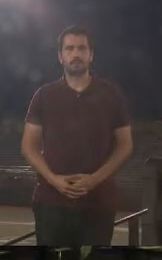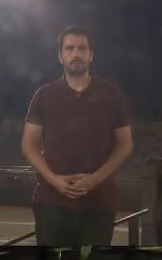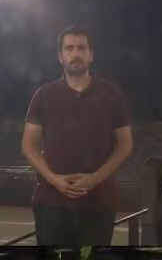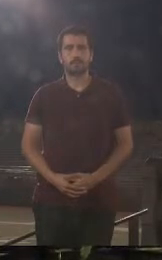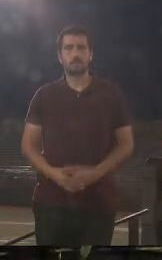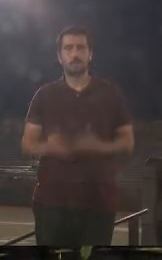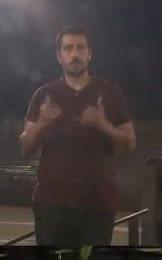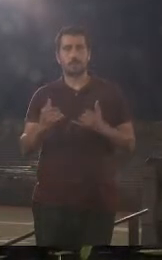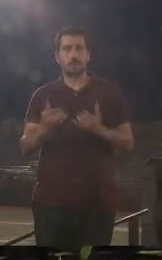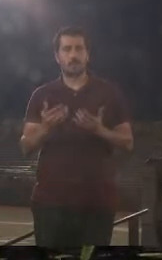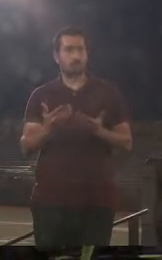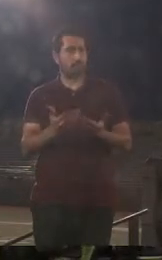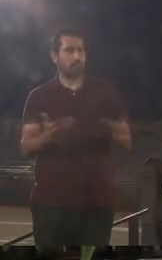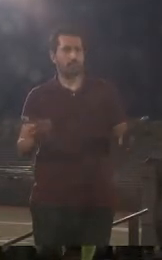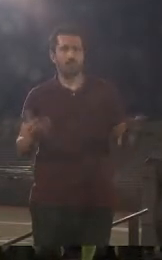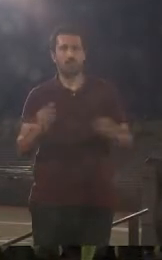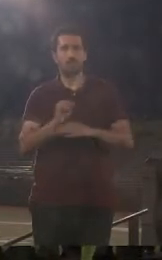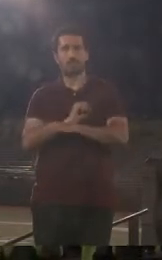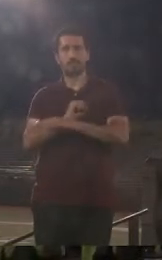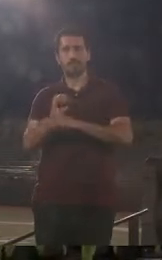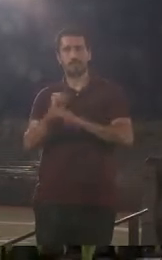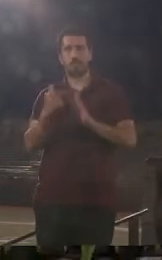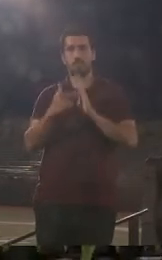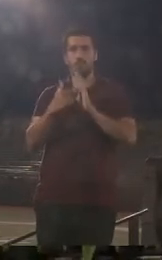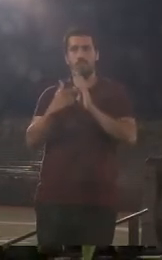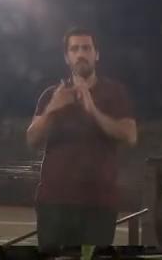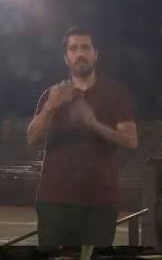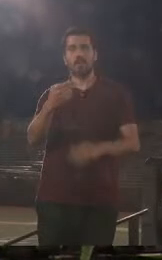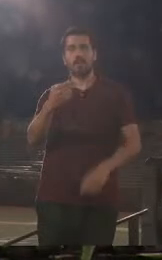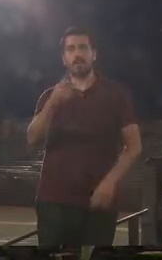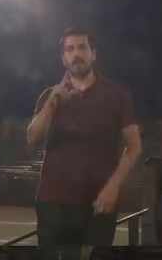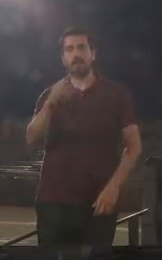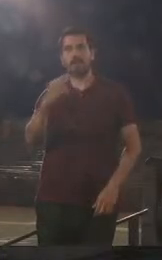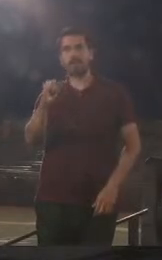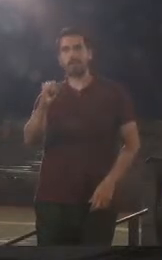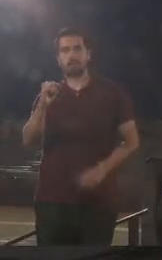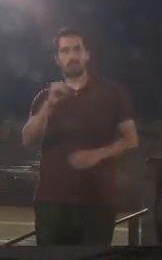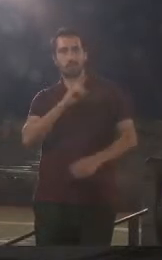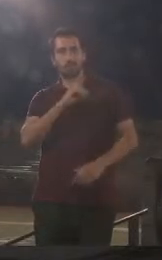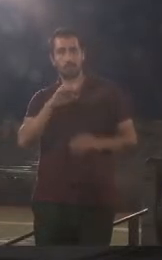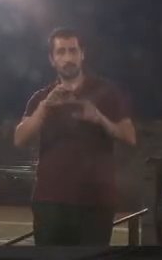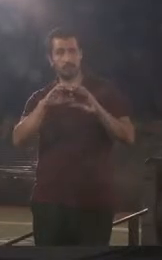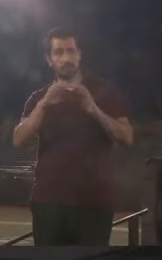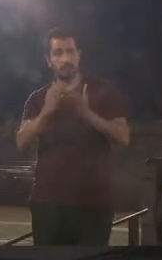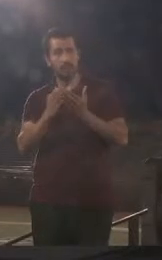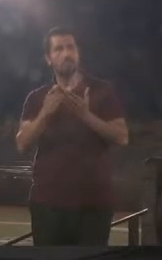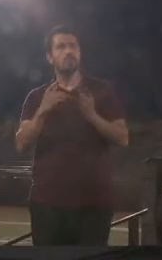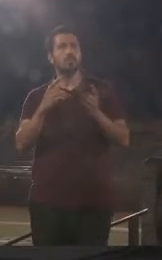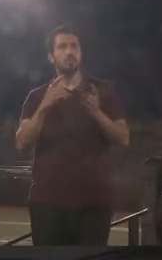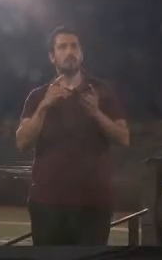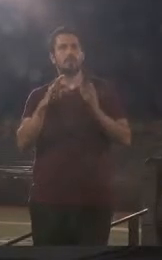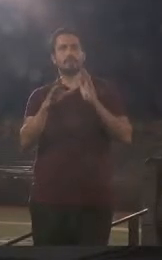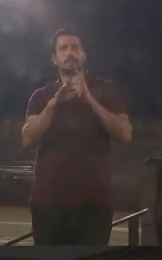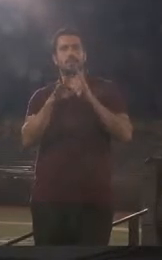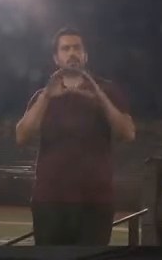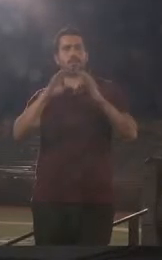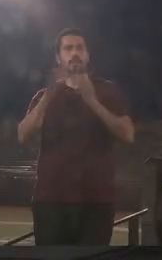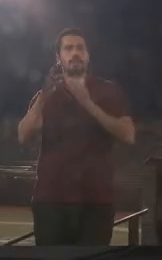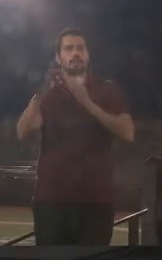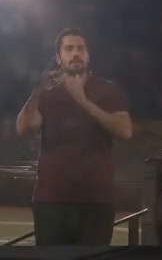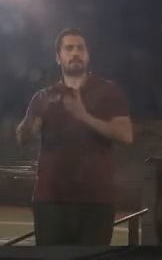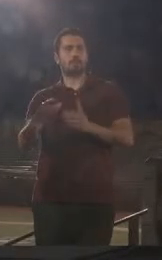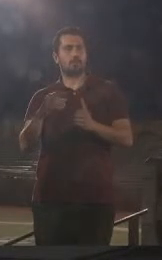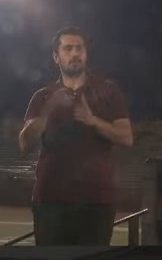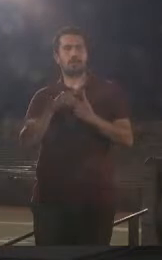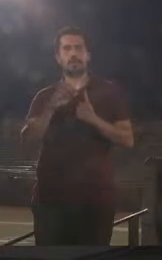On stage representing the Highlands High School Class of 2023 are our senior class leaders. They are